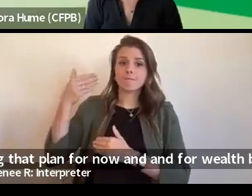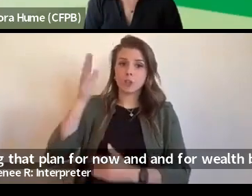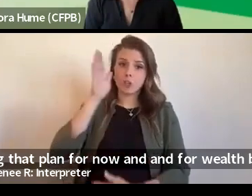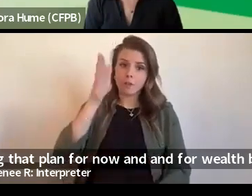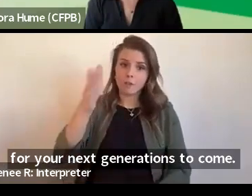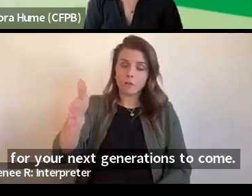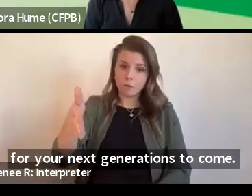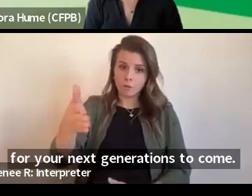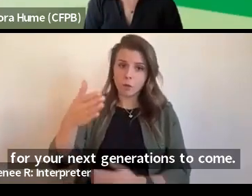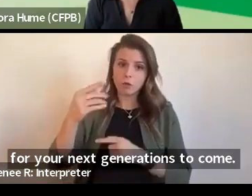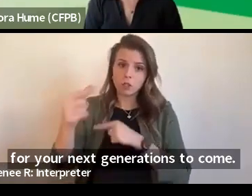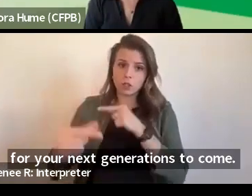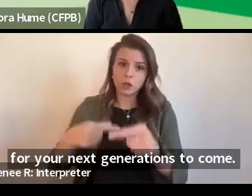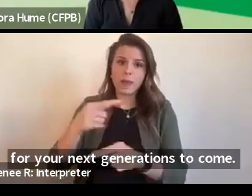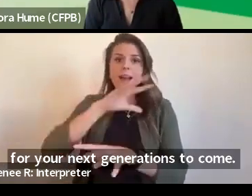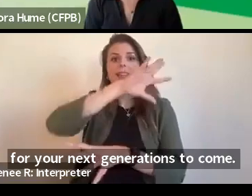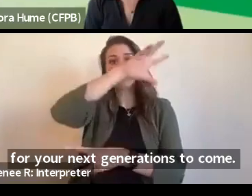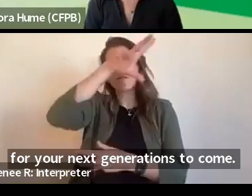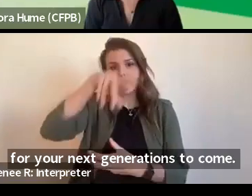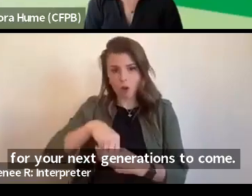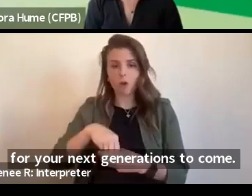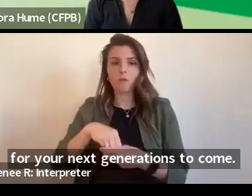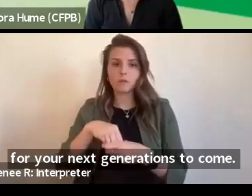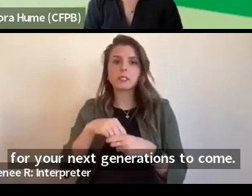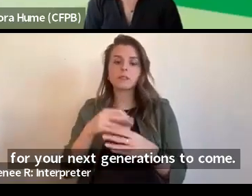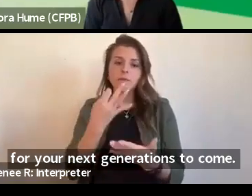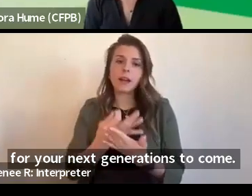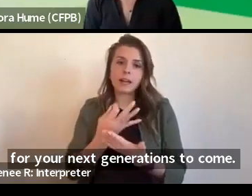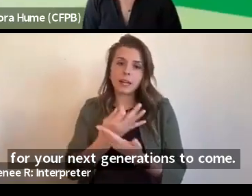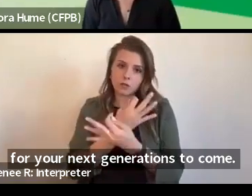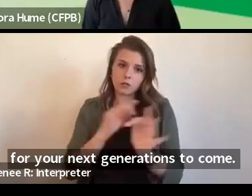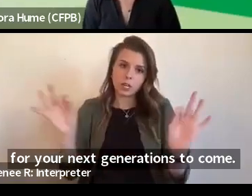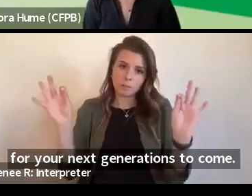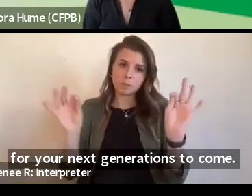what encompasses financial freedom. Mm-hmm.